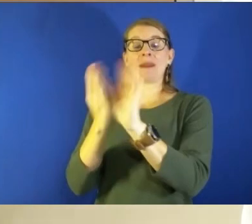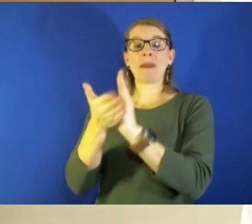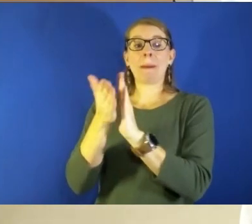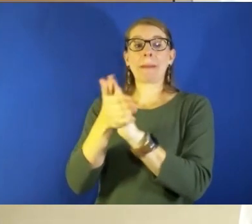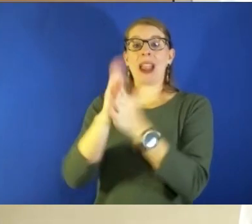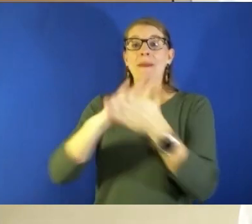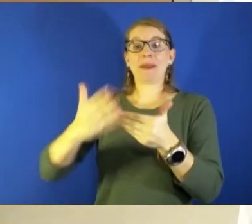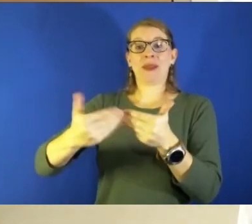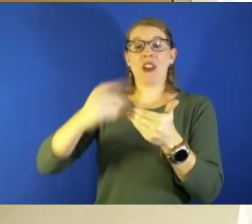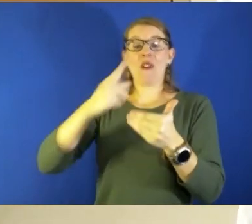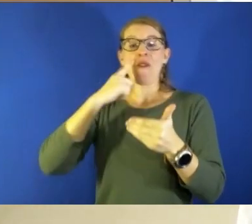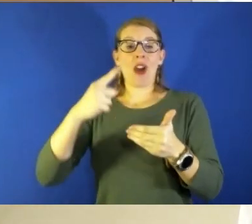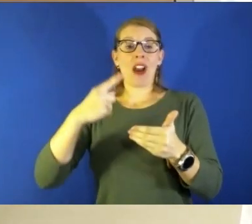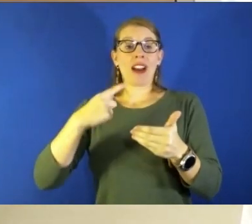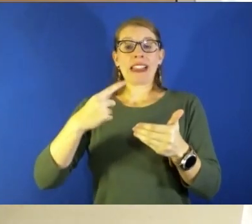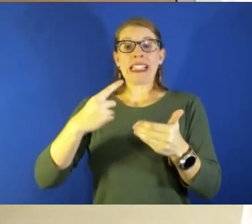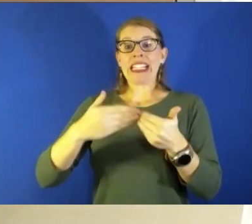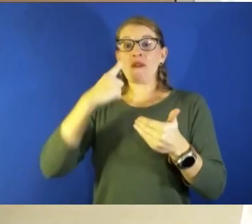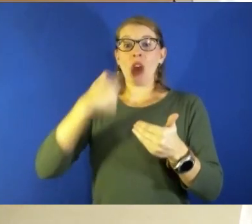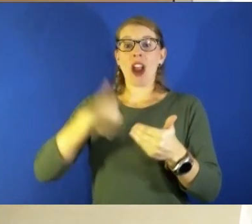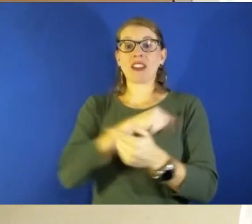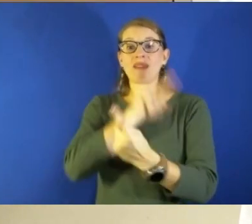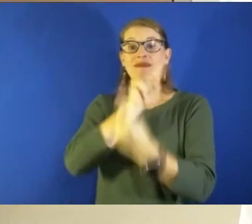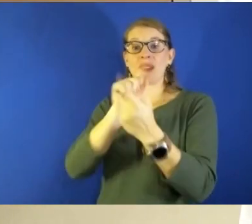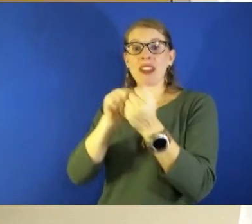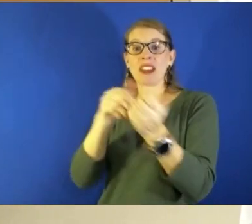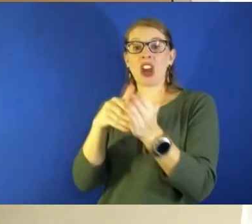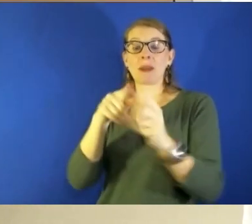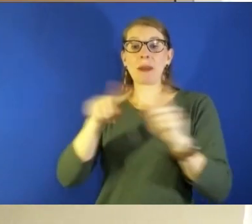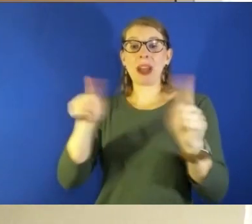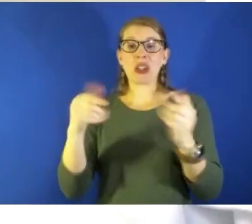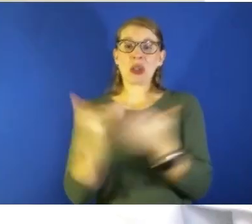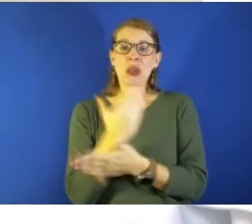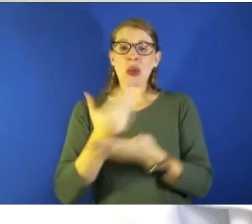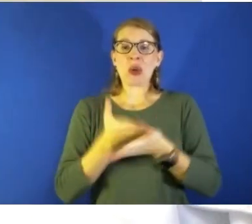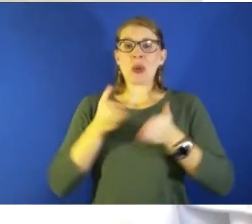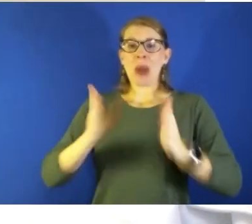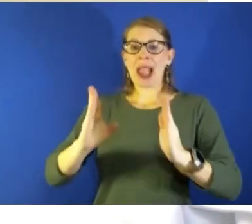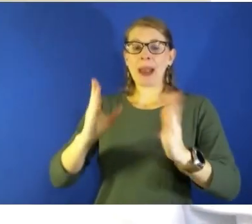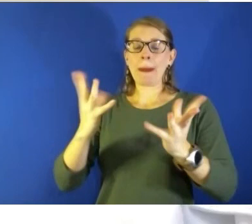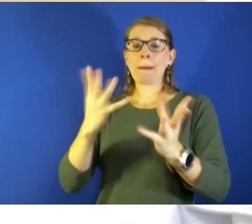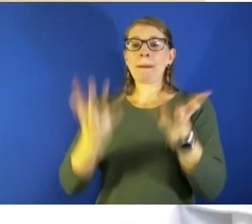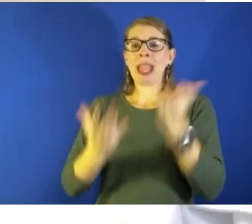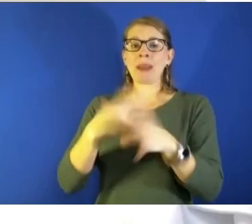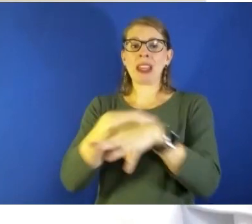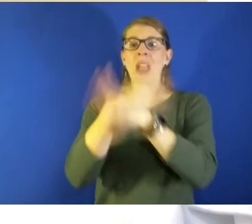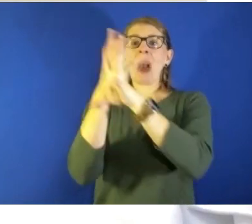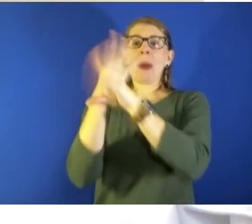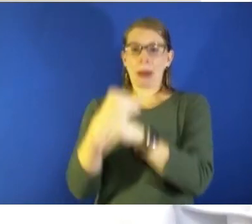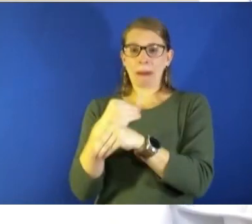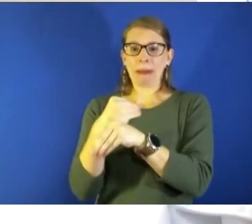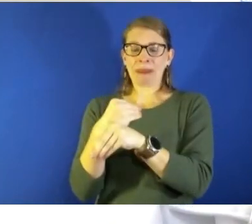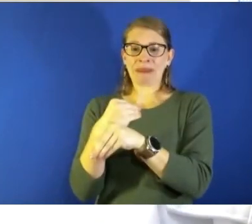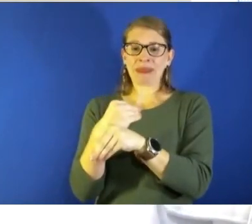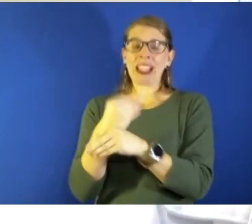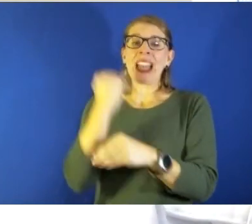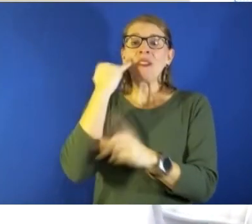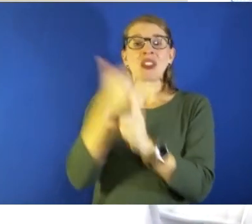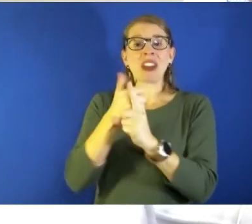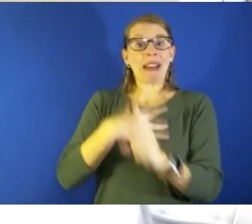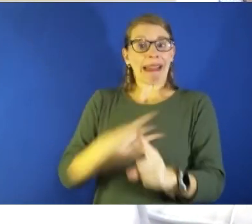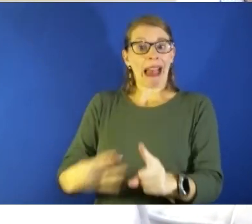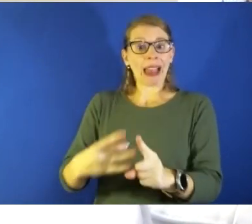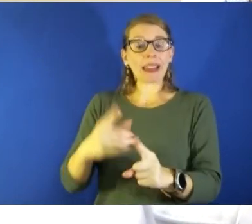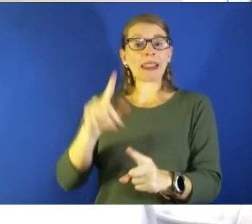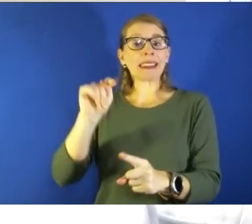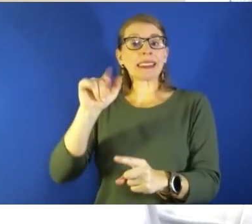us to visit our doctor. But this new way of doing it may be in danger of going away. If you are liking telehealth and checking up with your doctors